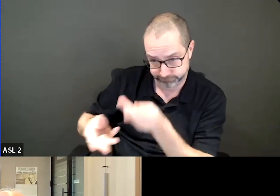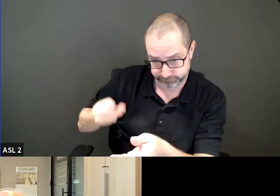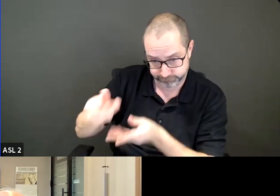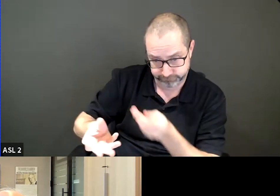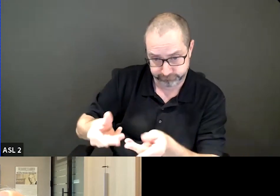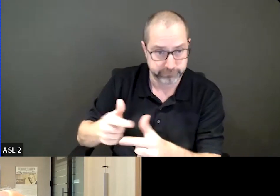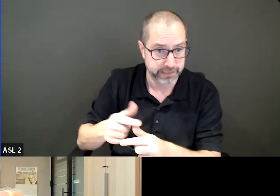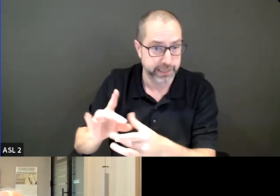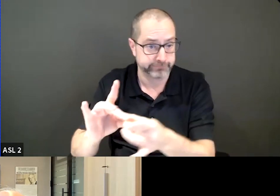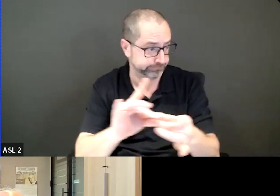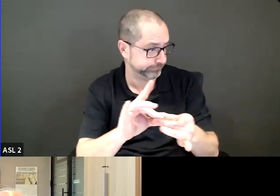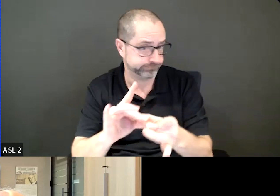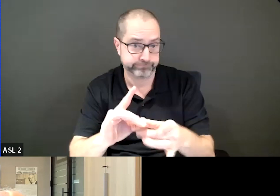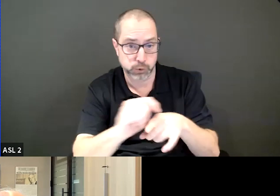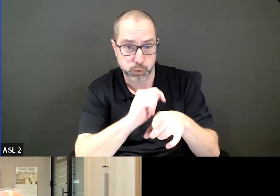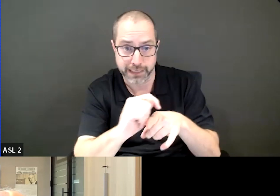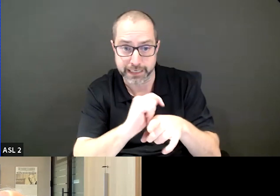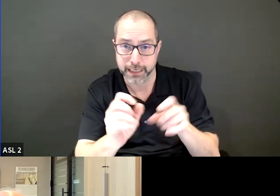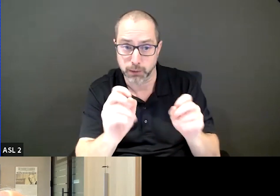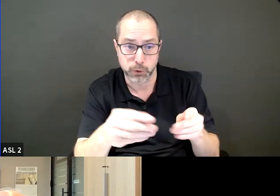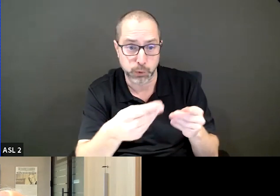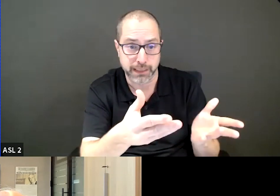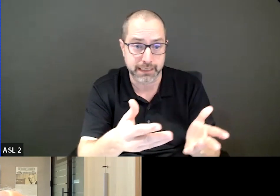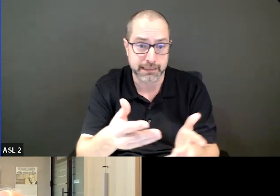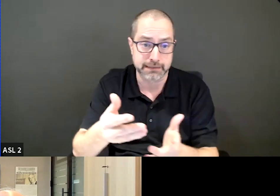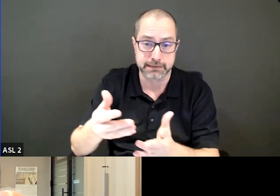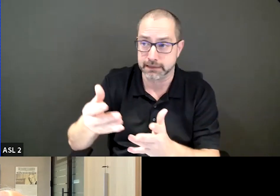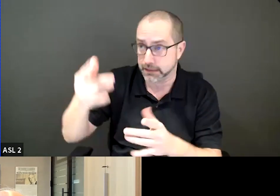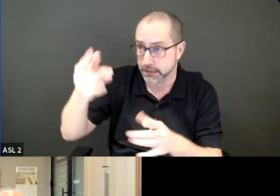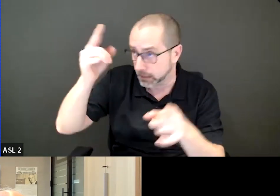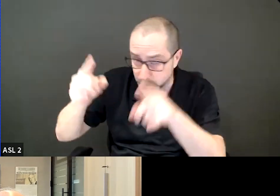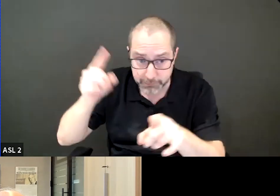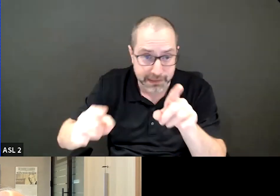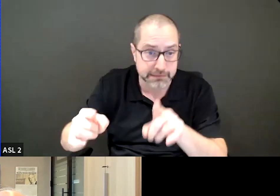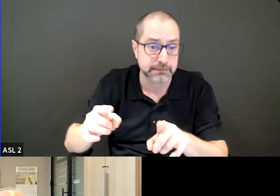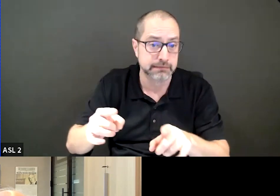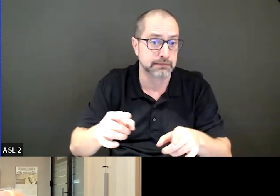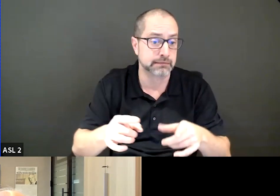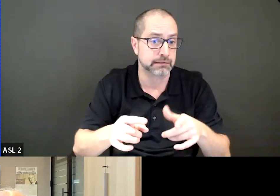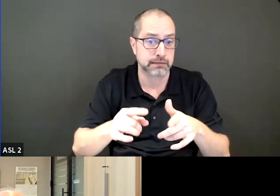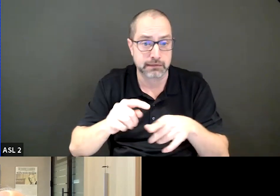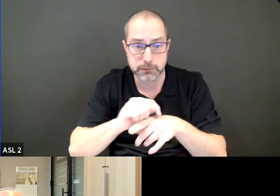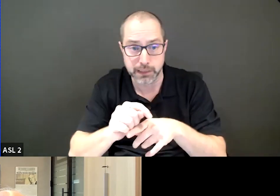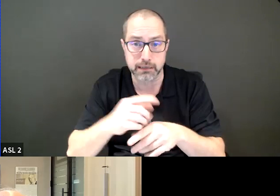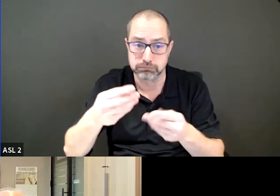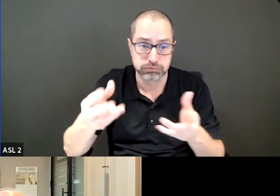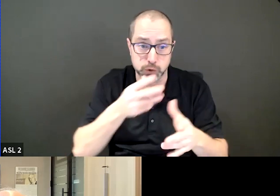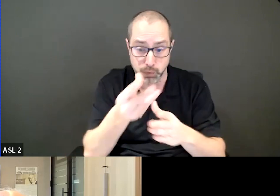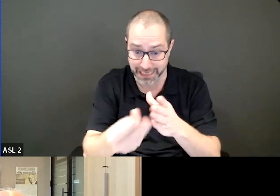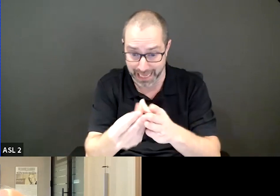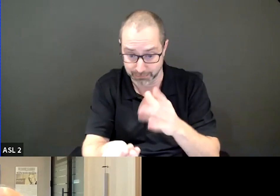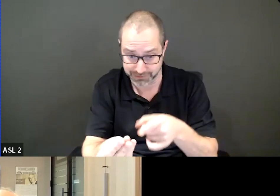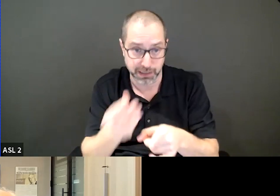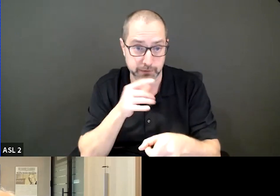through training opportunities, through tripartite agreements in terms of training centers to actually fill those gaps so that we're not educating workers for jobs that aren't